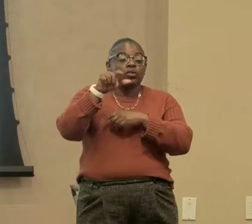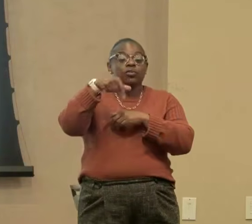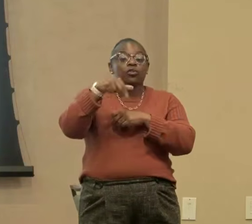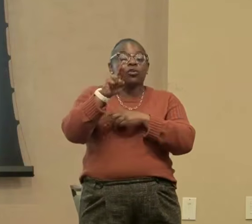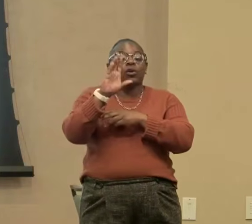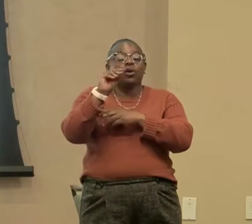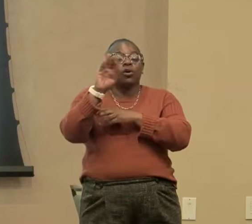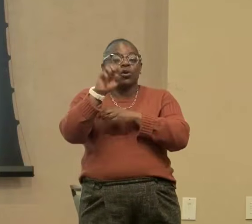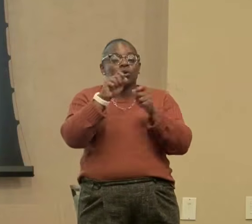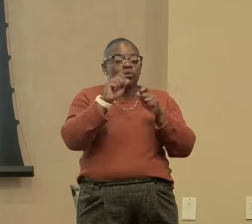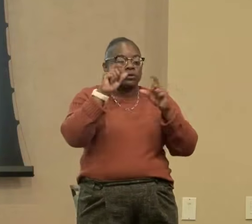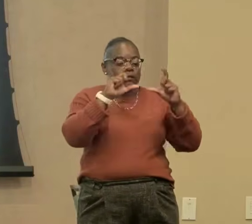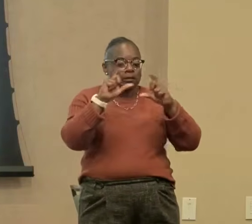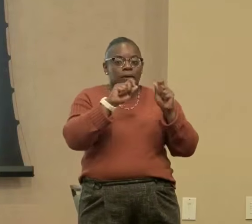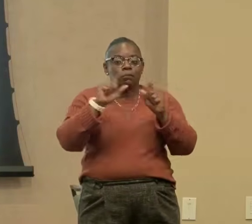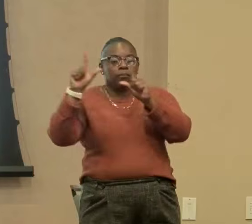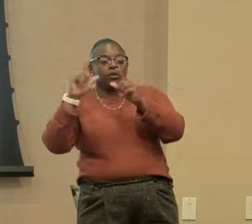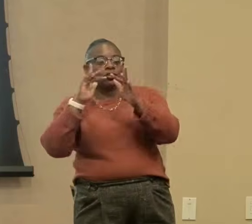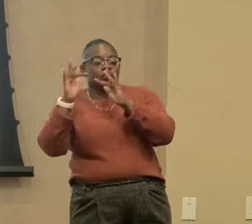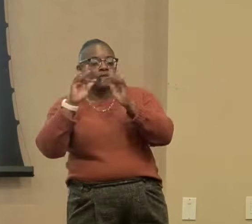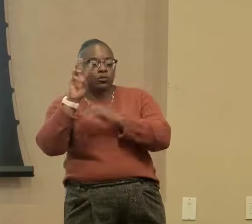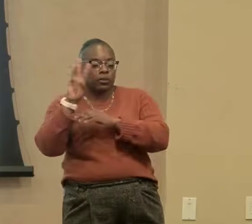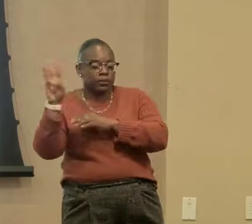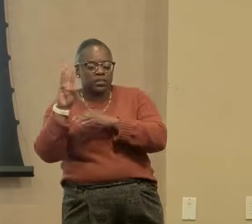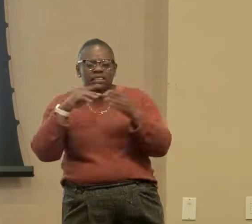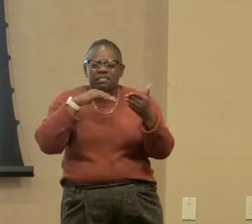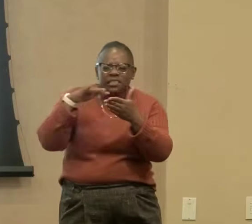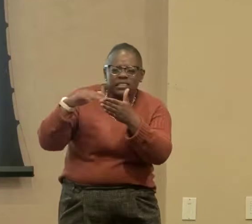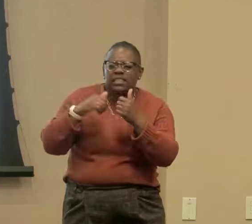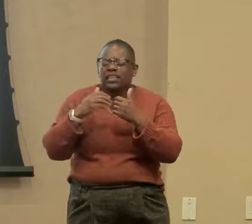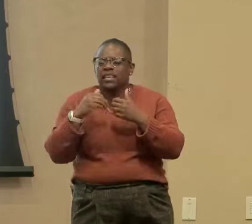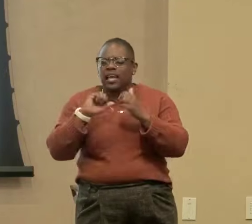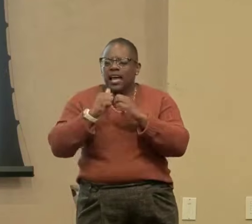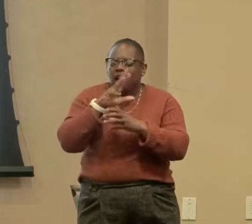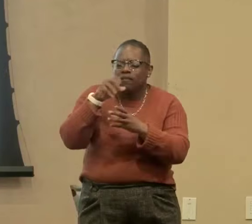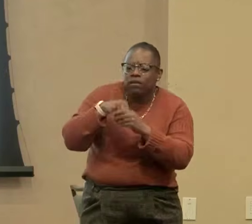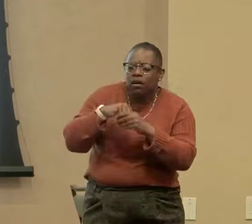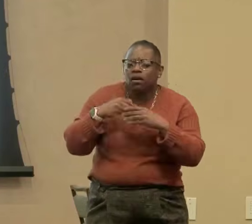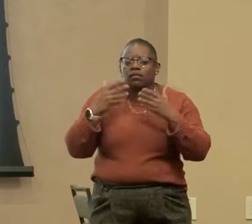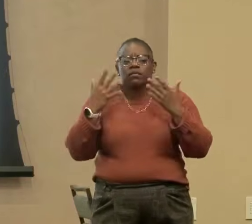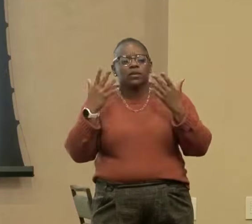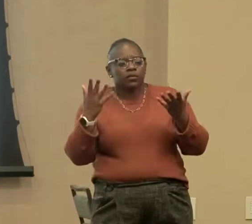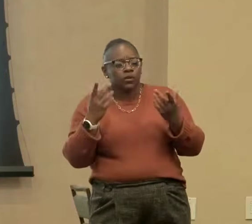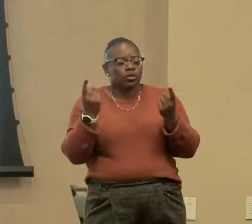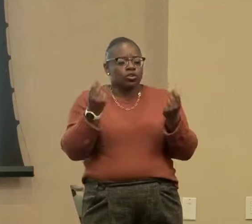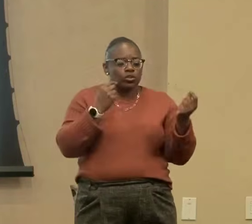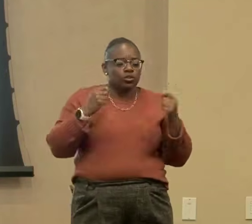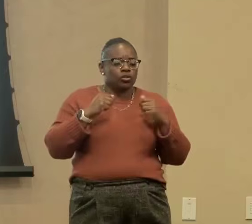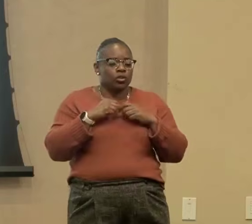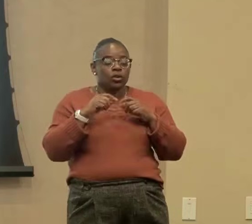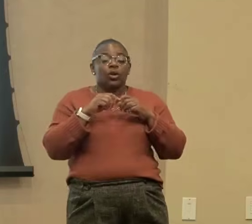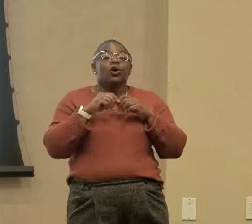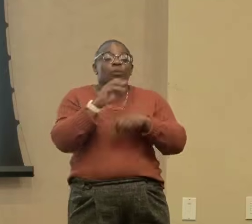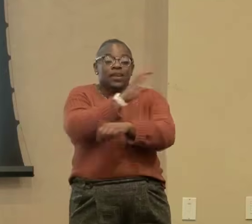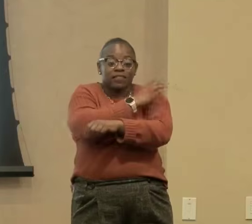to take you over to our website. And if you have any questions about the study or potential participation, at the bottom of the flyer, you see that we have